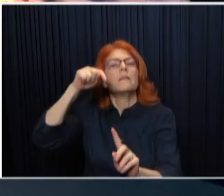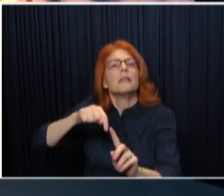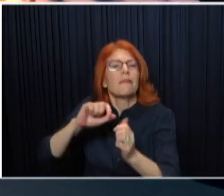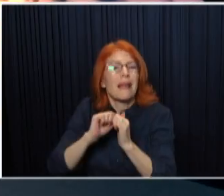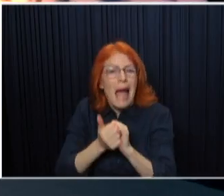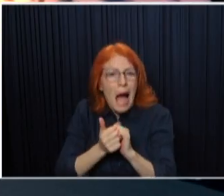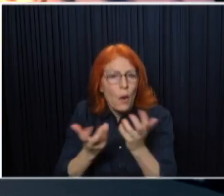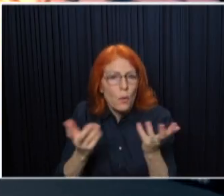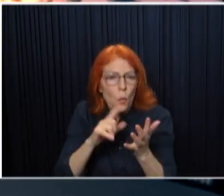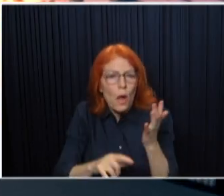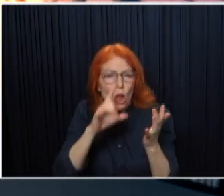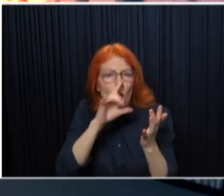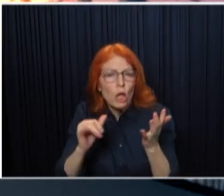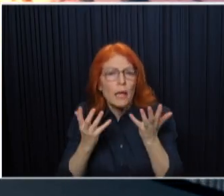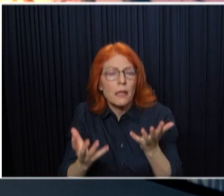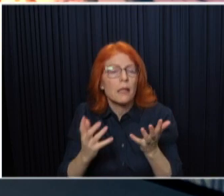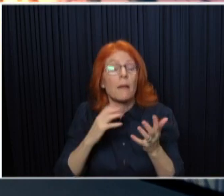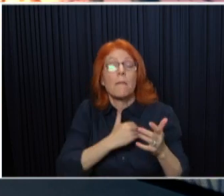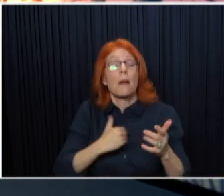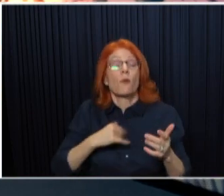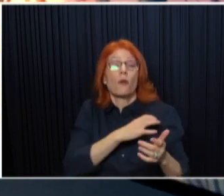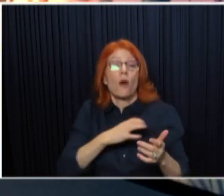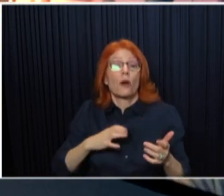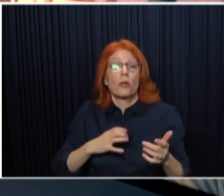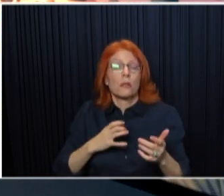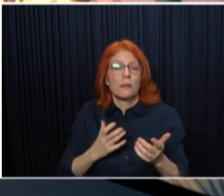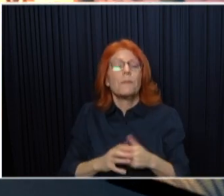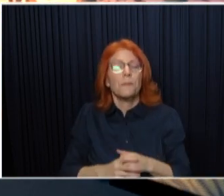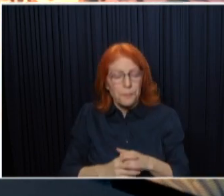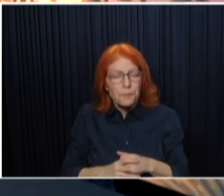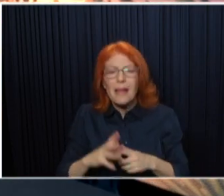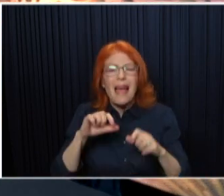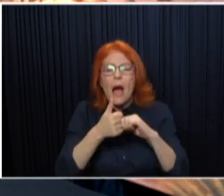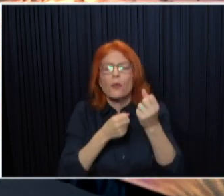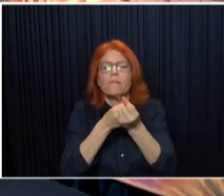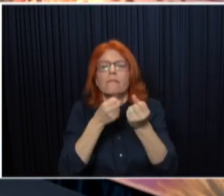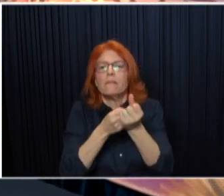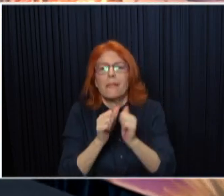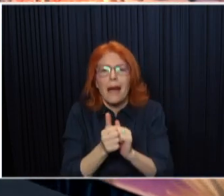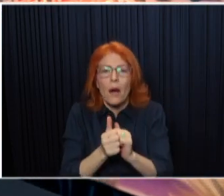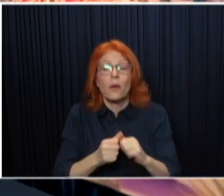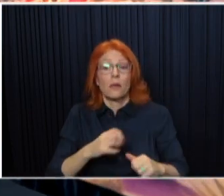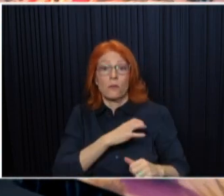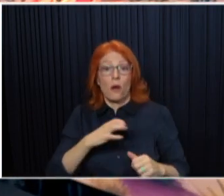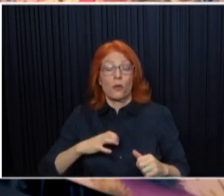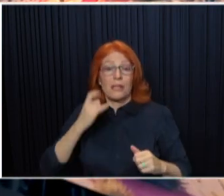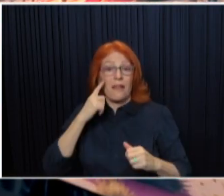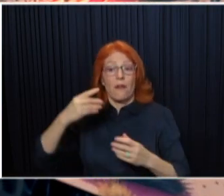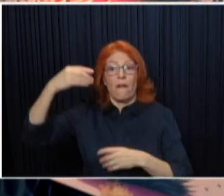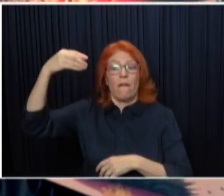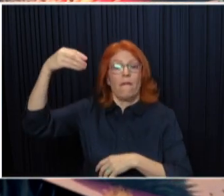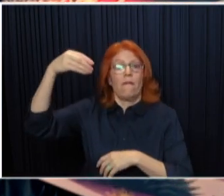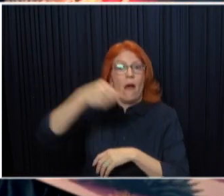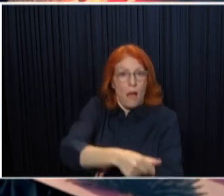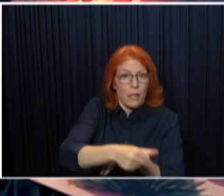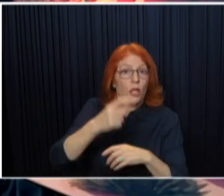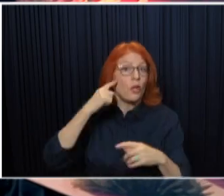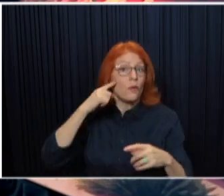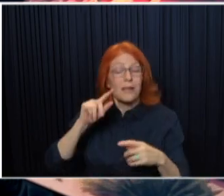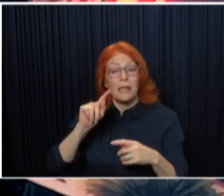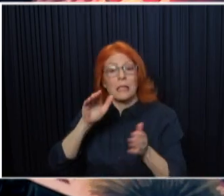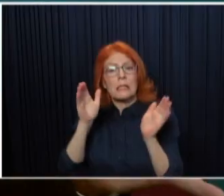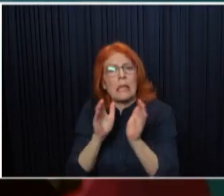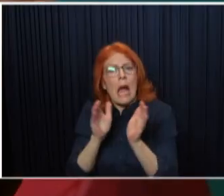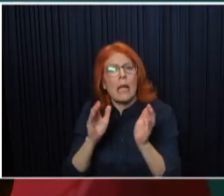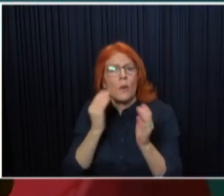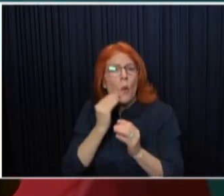that as a member of Congress? How would you champion that? So what happens in Congress if we do funding to do, you've heard of tiny homes,